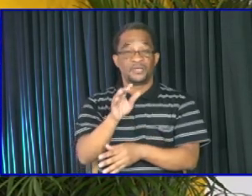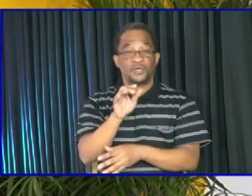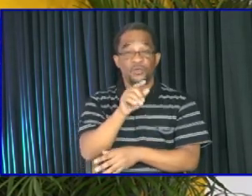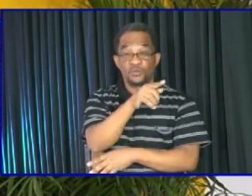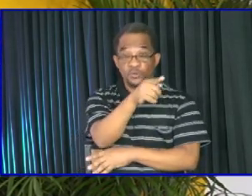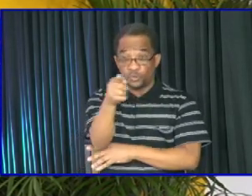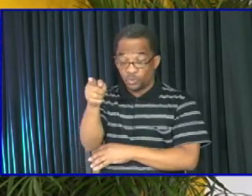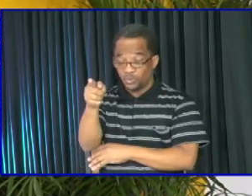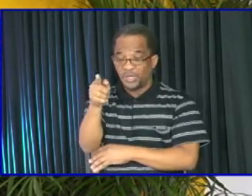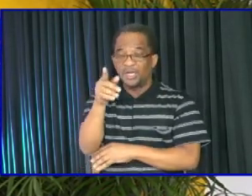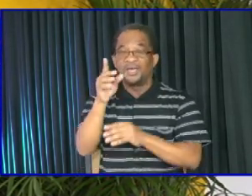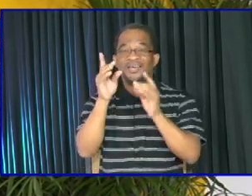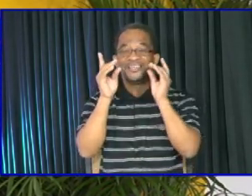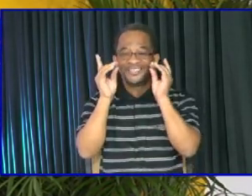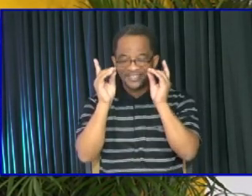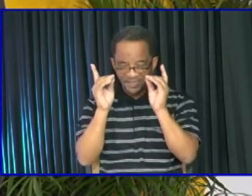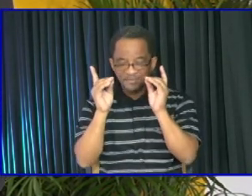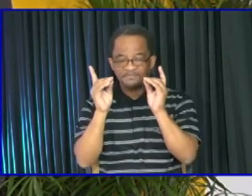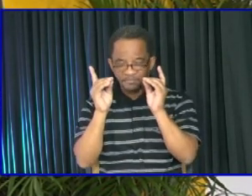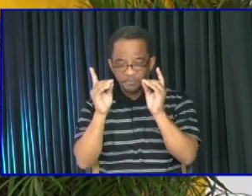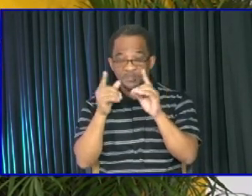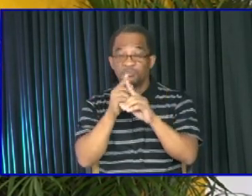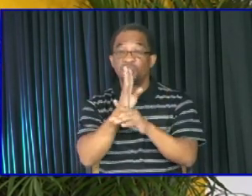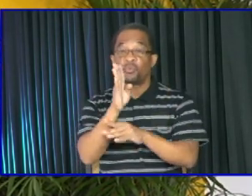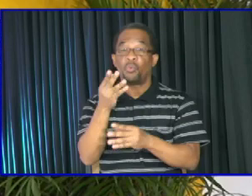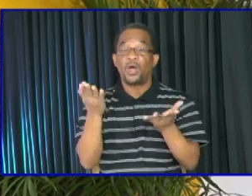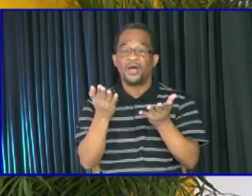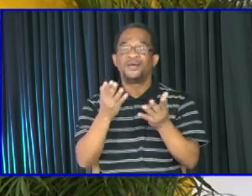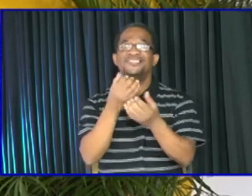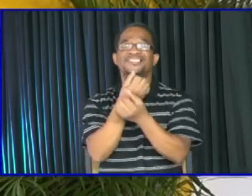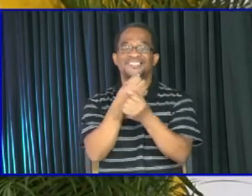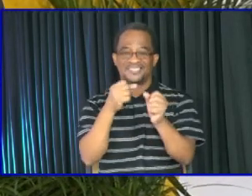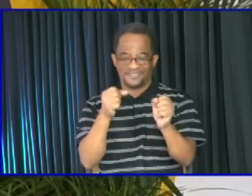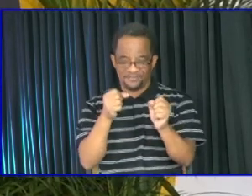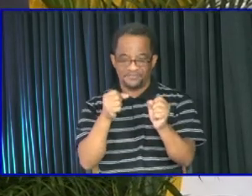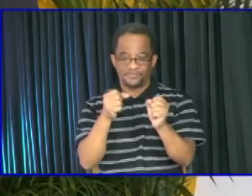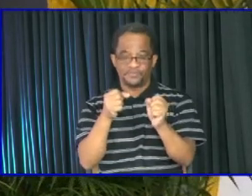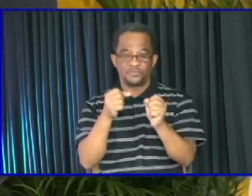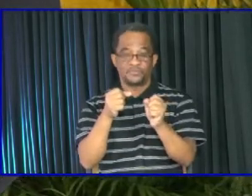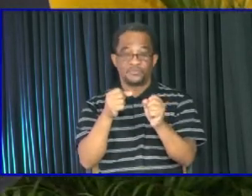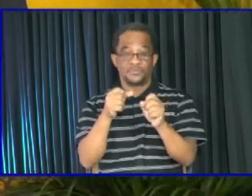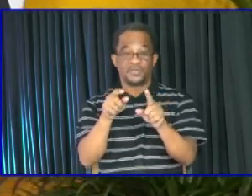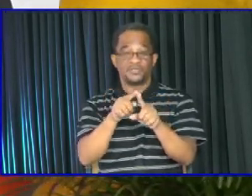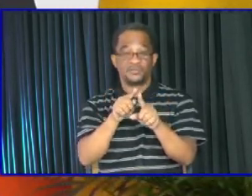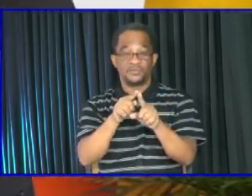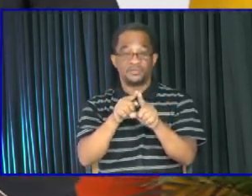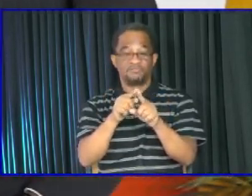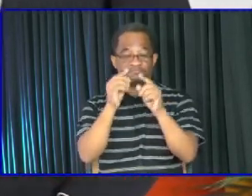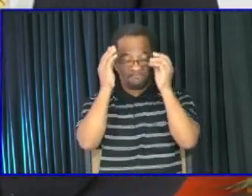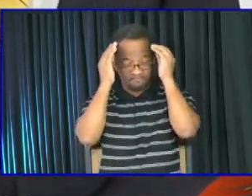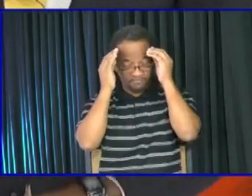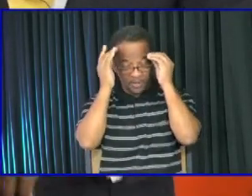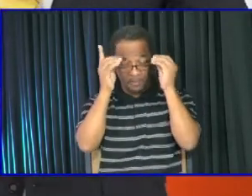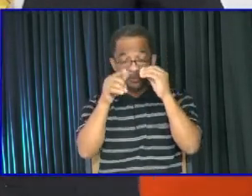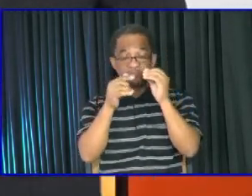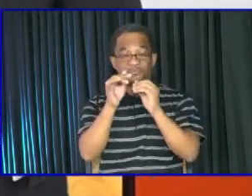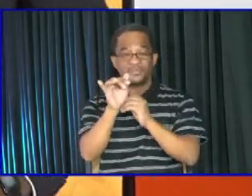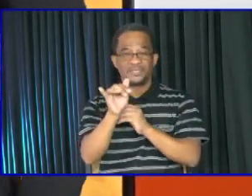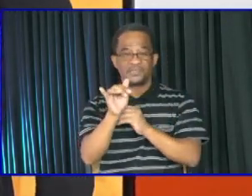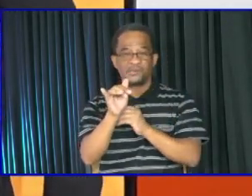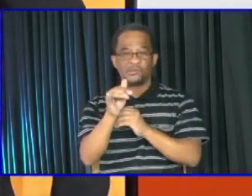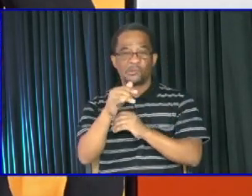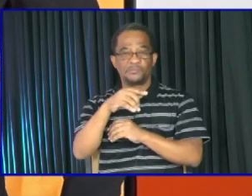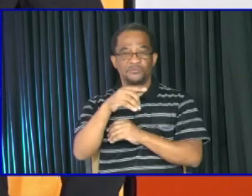decide to be saved in Jesus. Now, while we look at that, I submit to you that we have a good